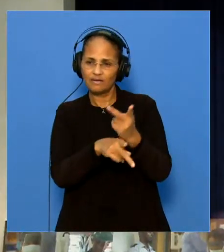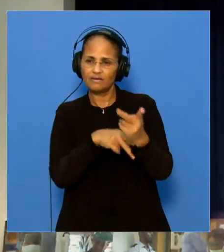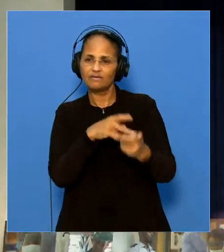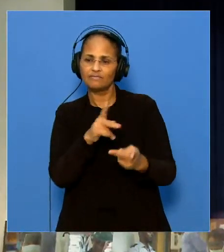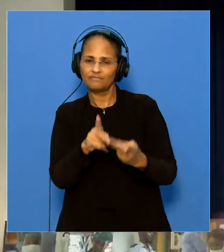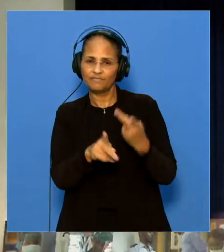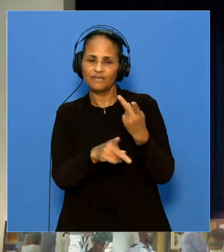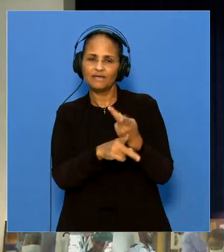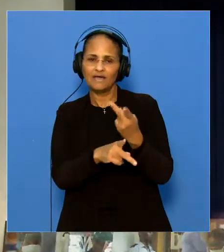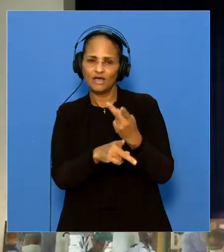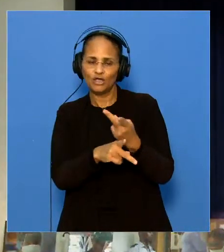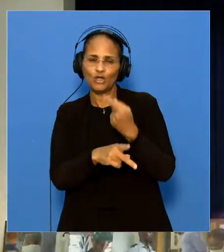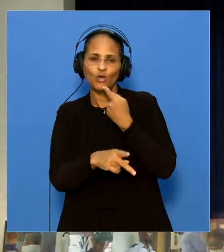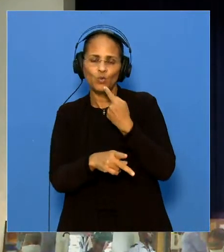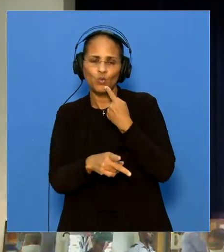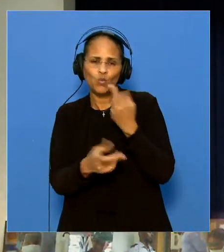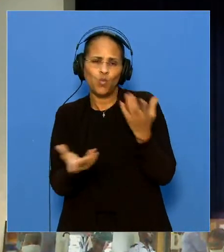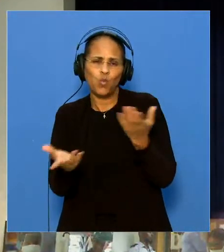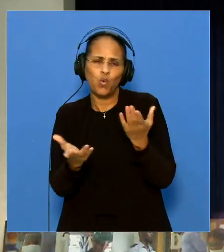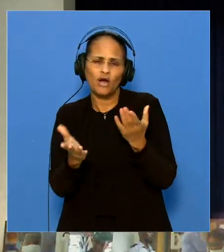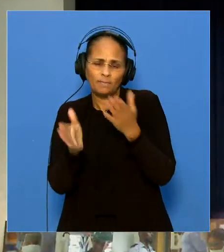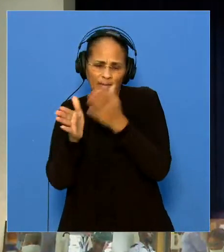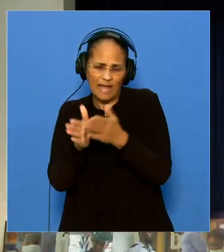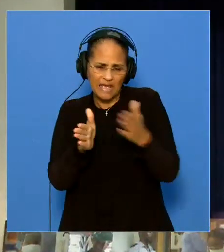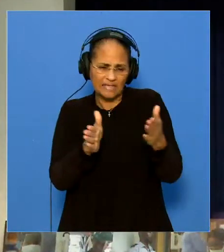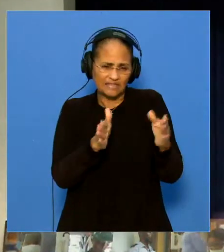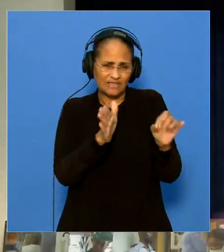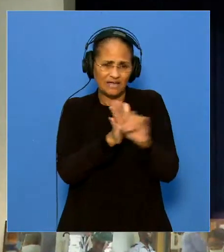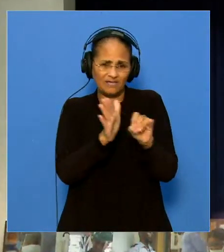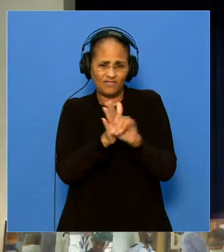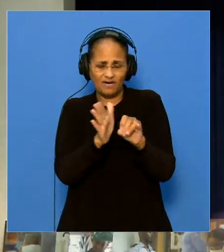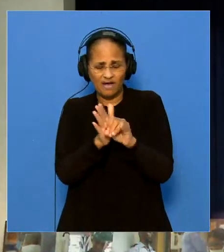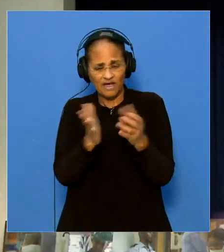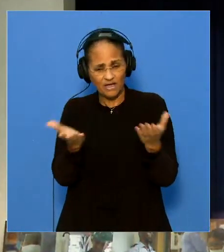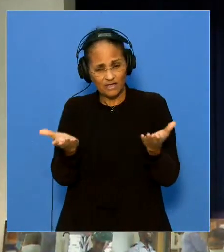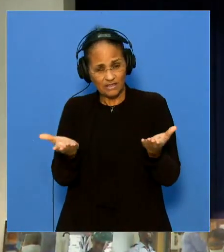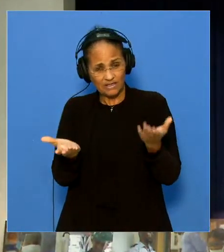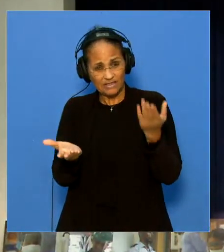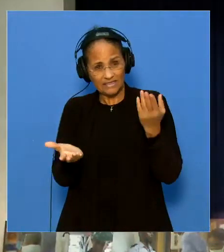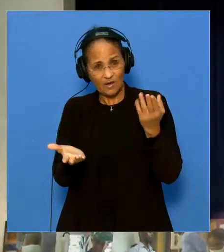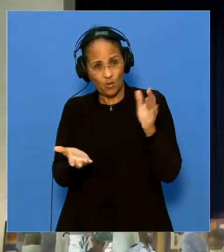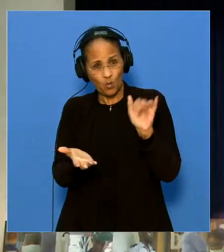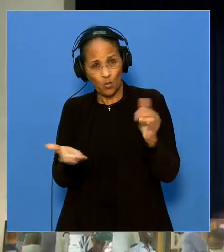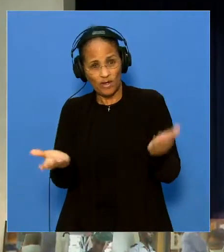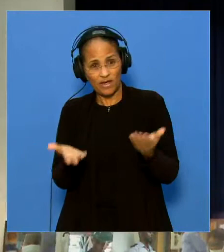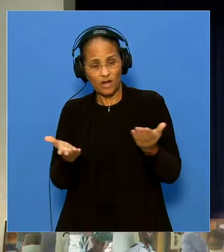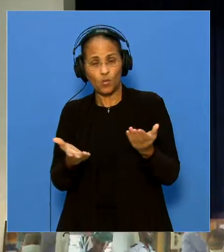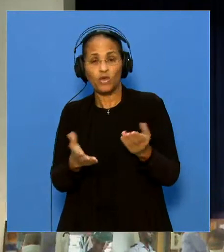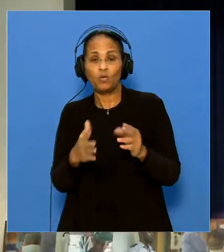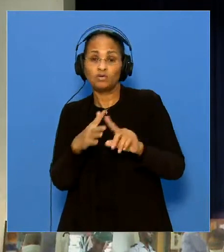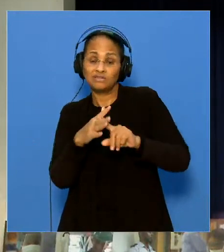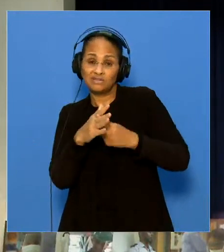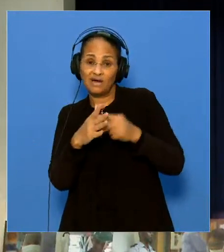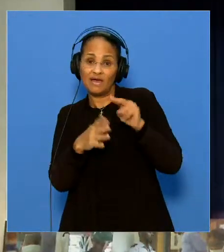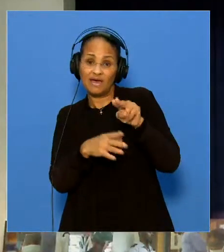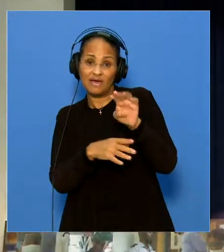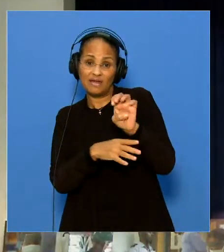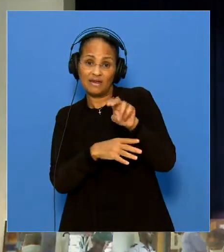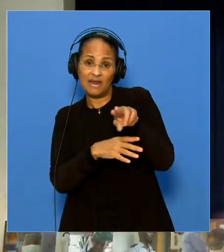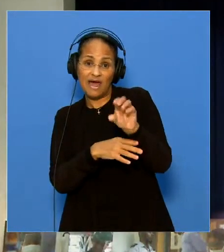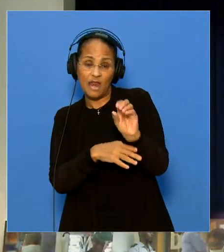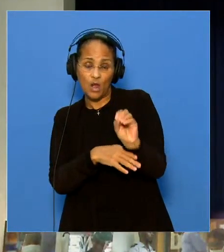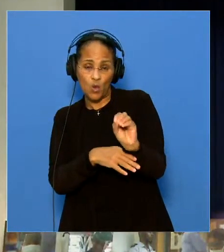taking to identify whether or not we have the second strain on the island? We will commence nanosequencing in January,